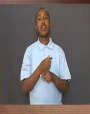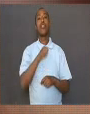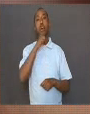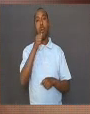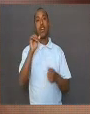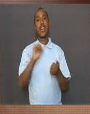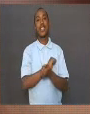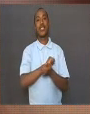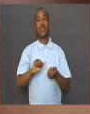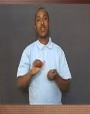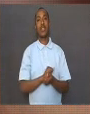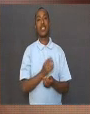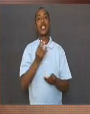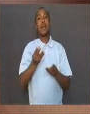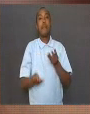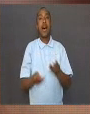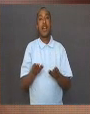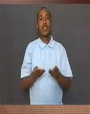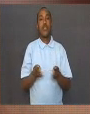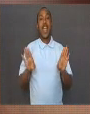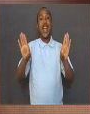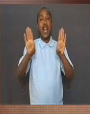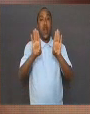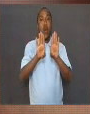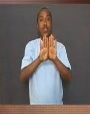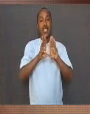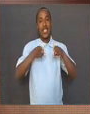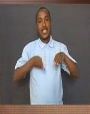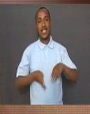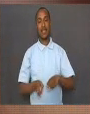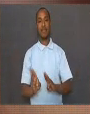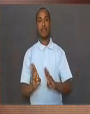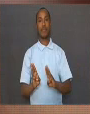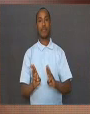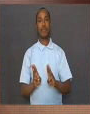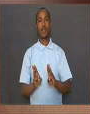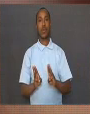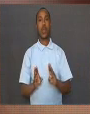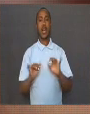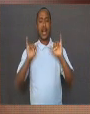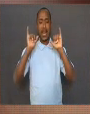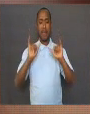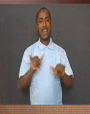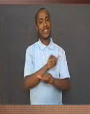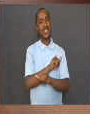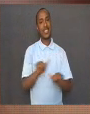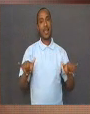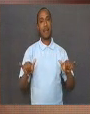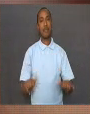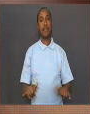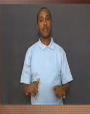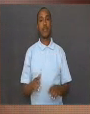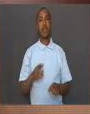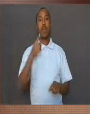destroyed. The mass of a closed system will remain the